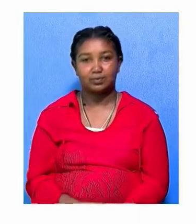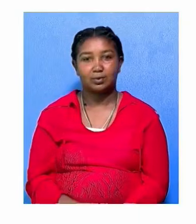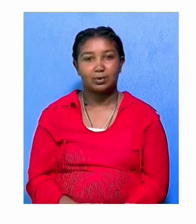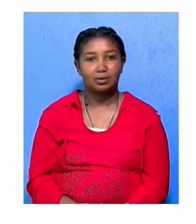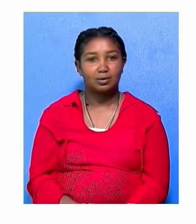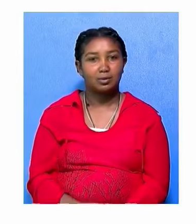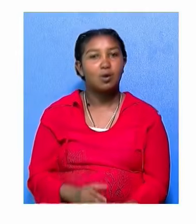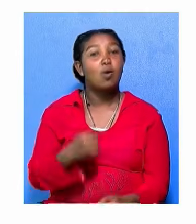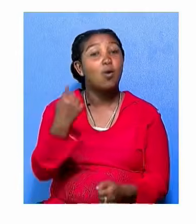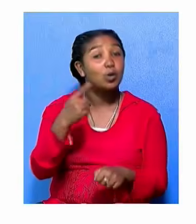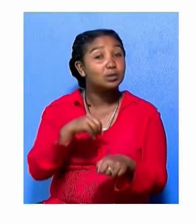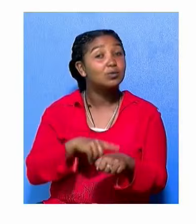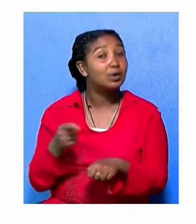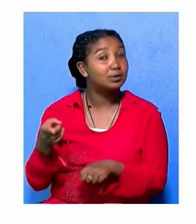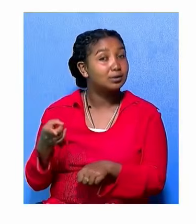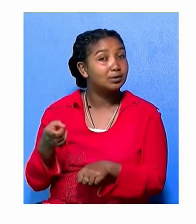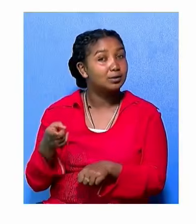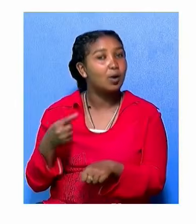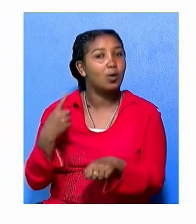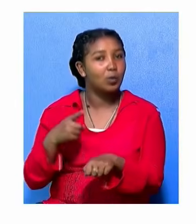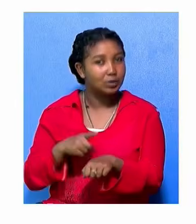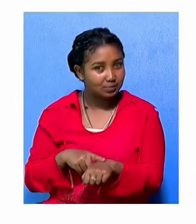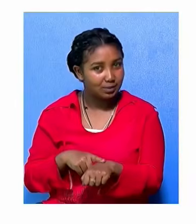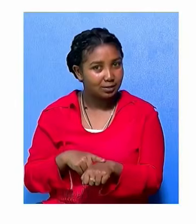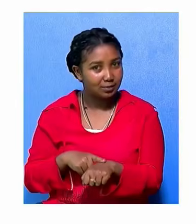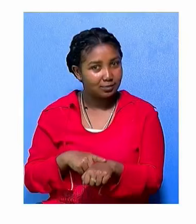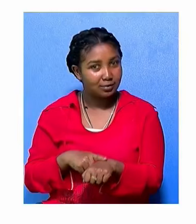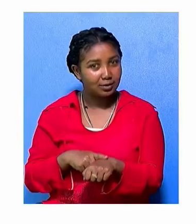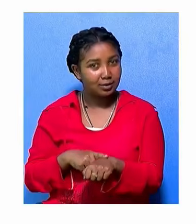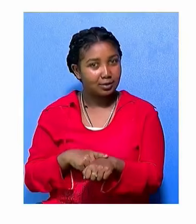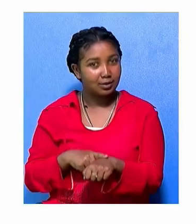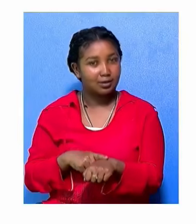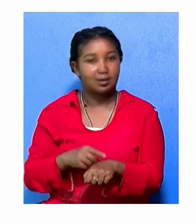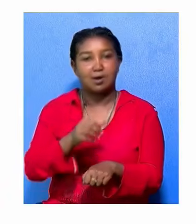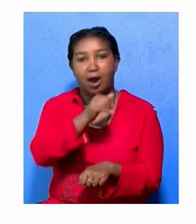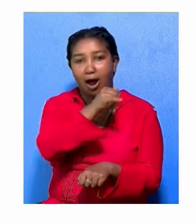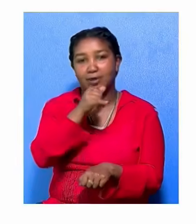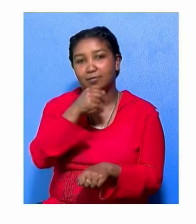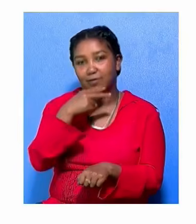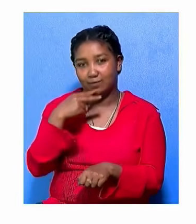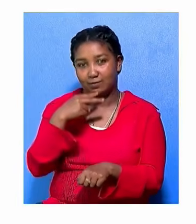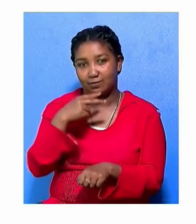What about always? This is adverb.